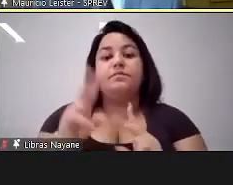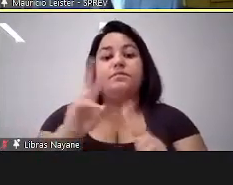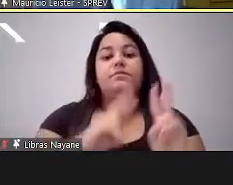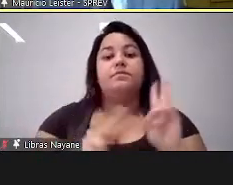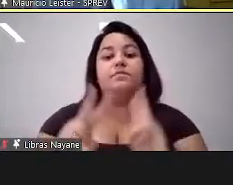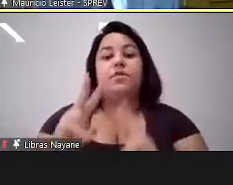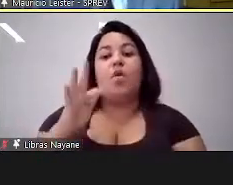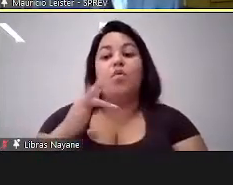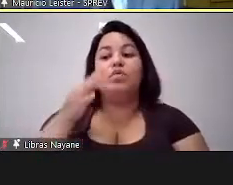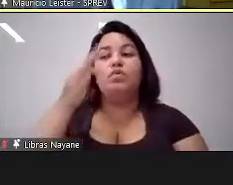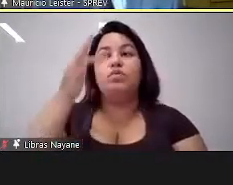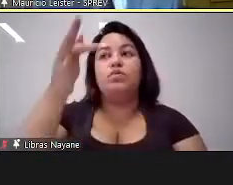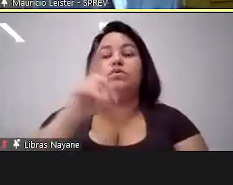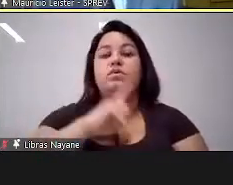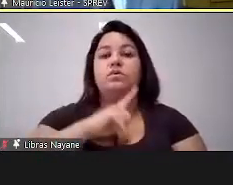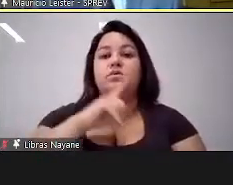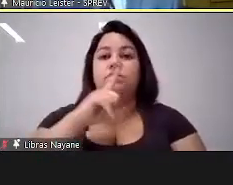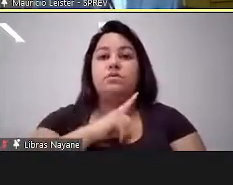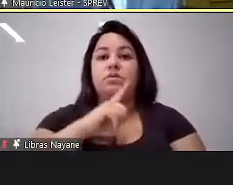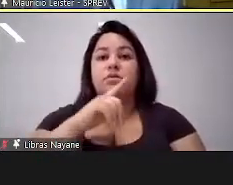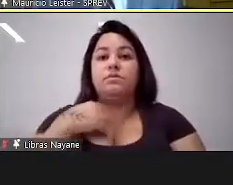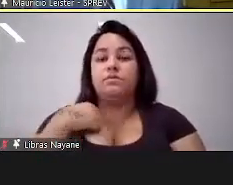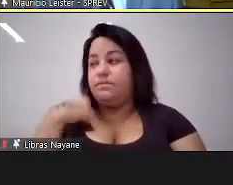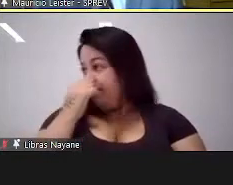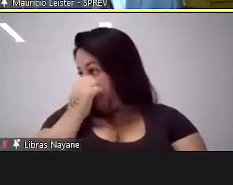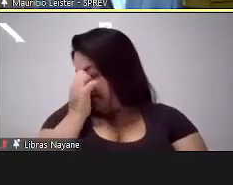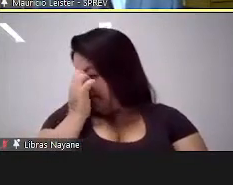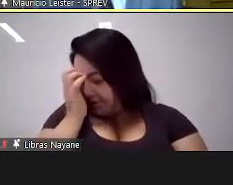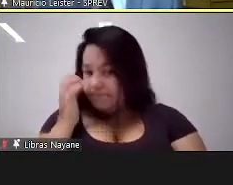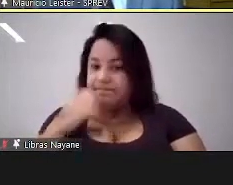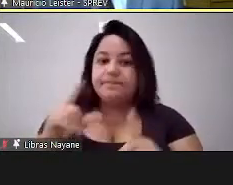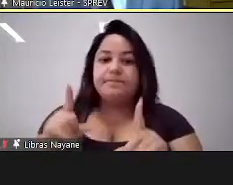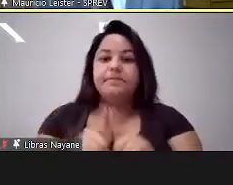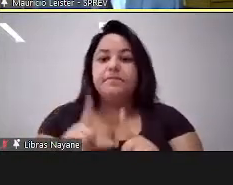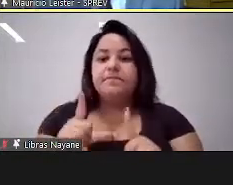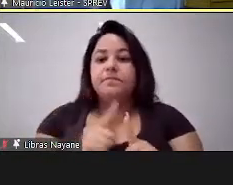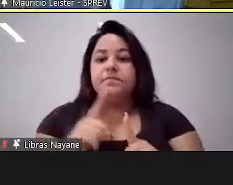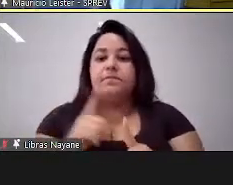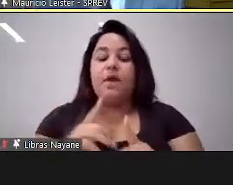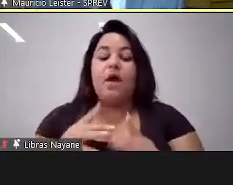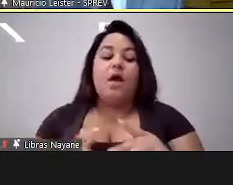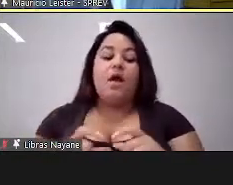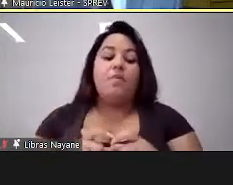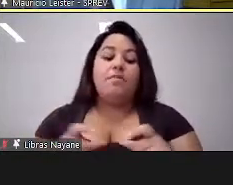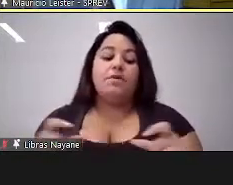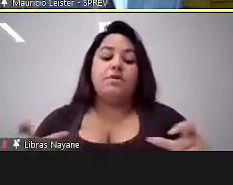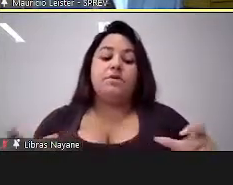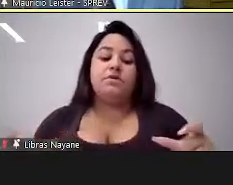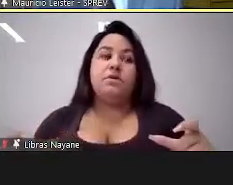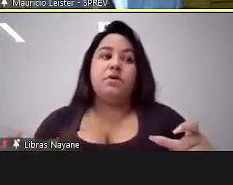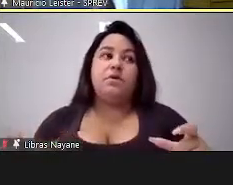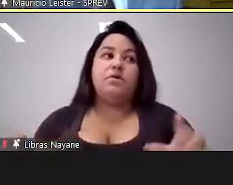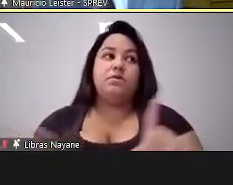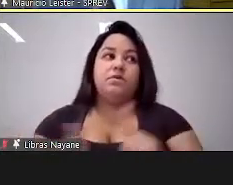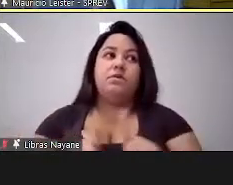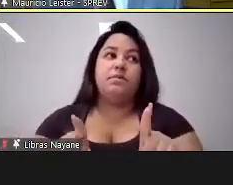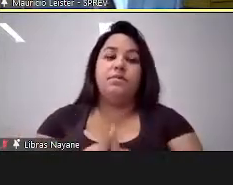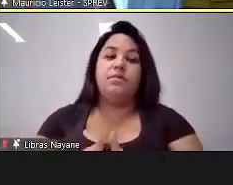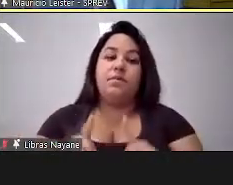future. So our vision of the future is the following. We want to